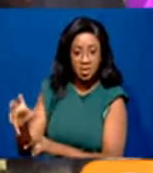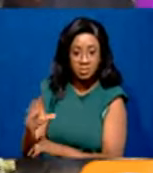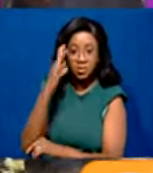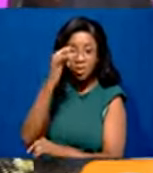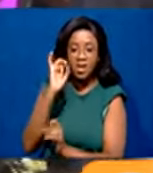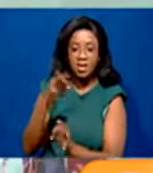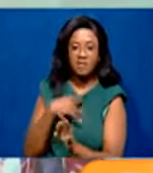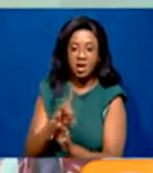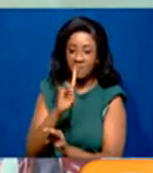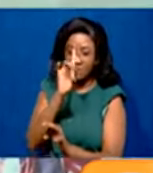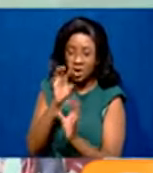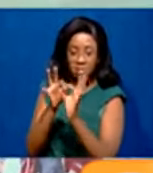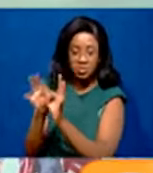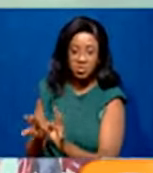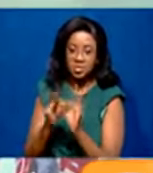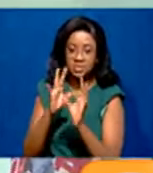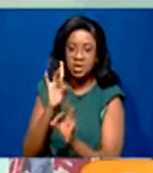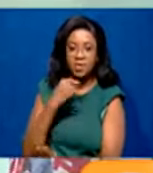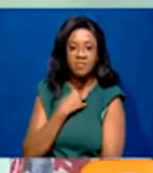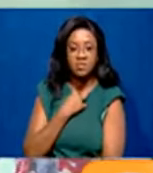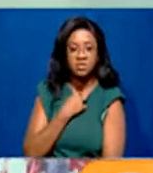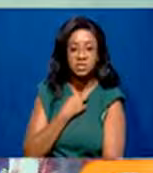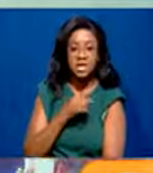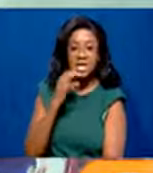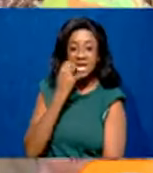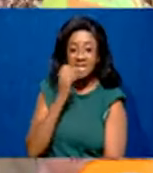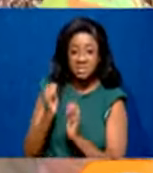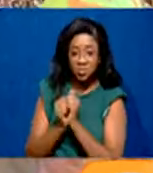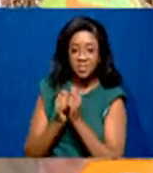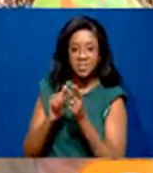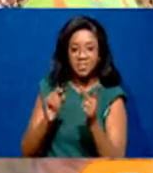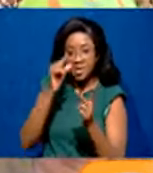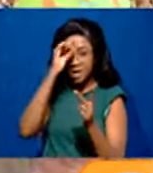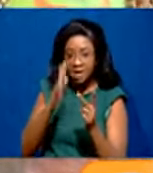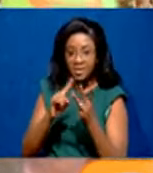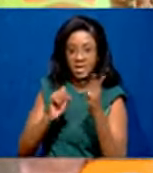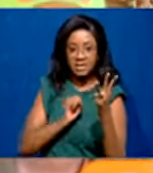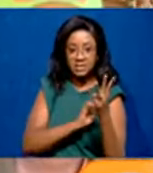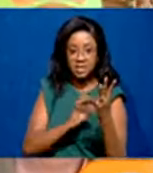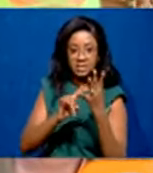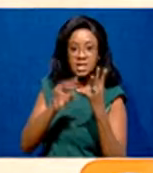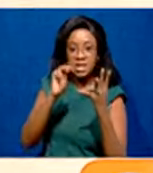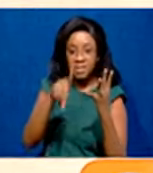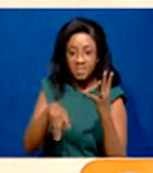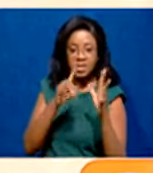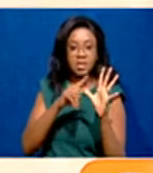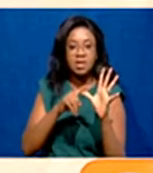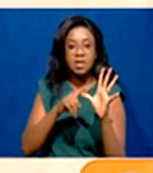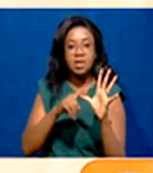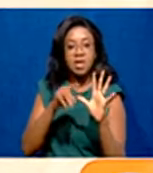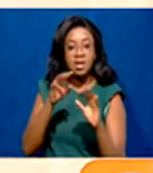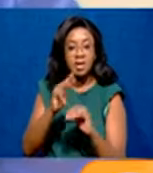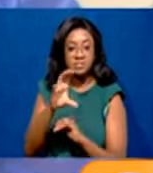has spoken in one voice. Now, the DP, who was accompanied by the governor, senator, and a host of MPs and